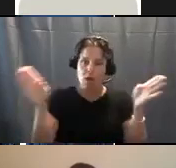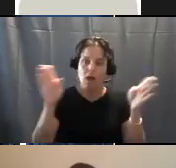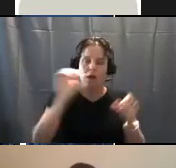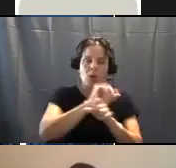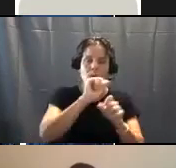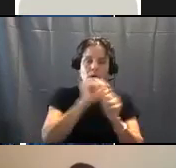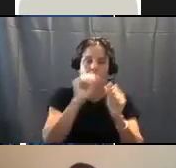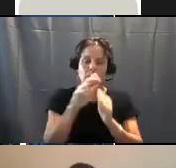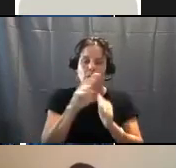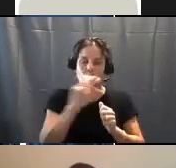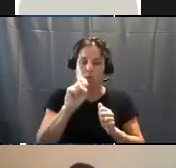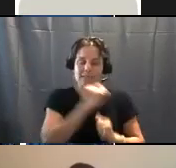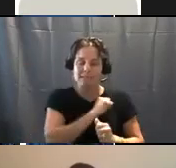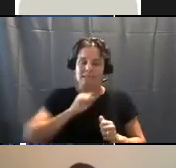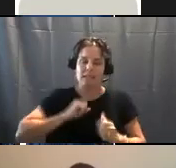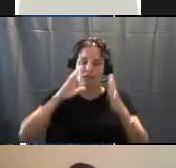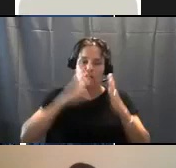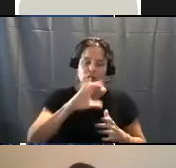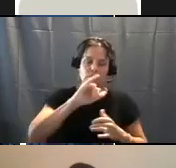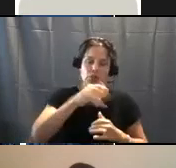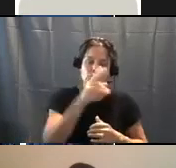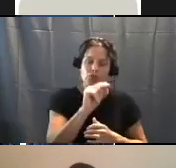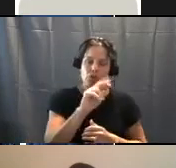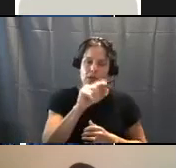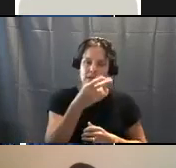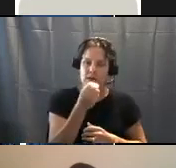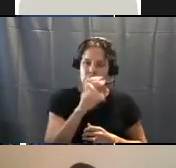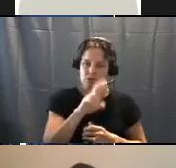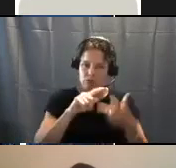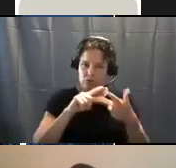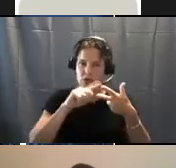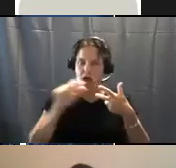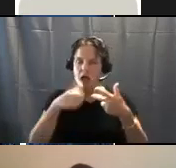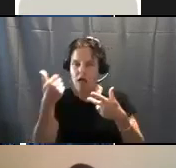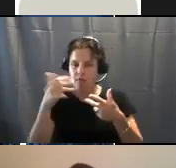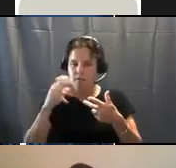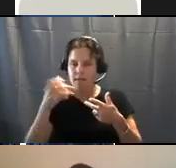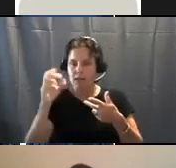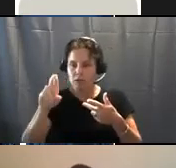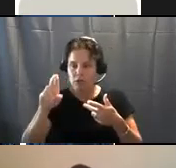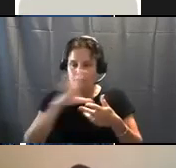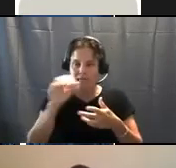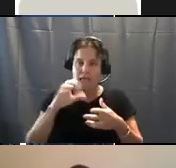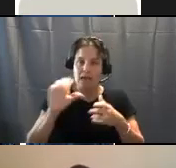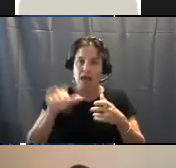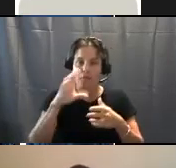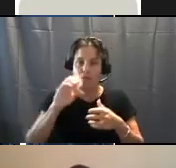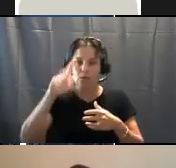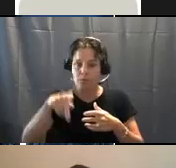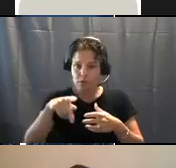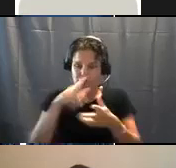Tester, Mayors Bill White and Julian Castro, as well as Fortune 500 companies, Southwest Airlines